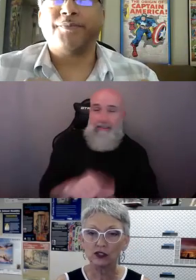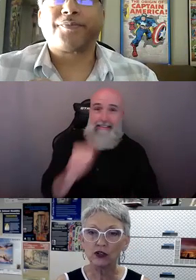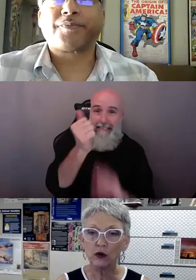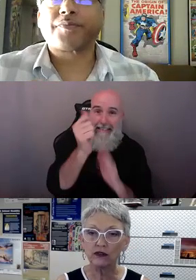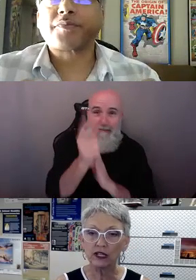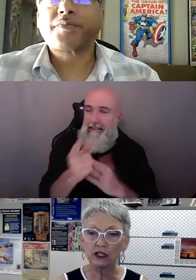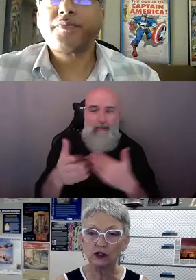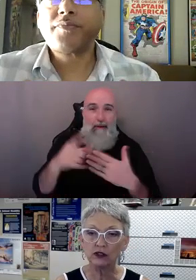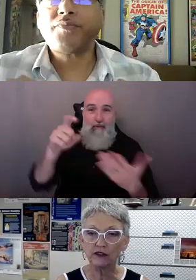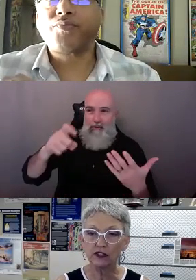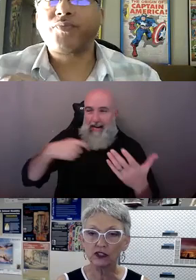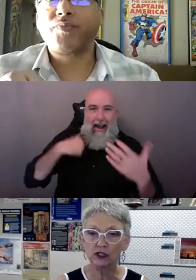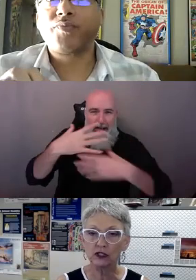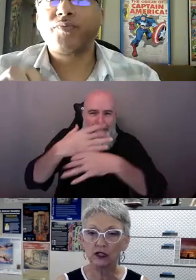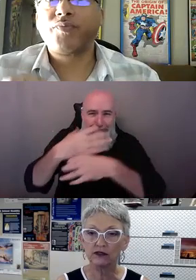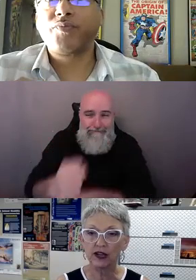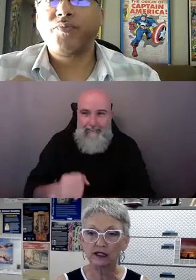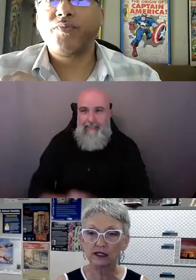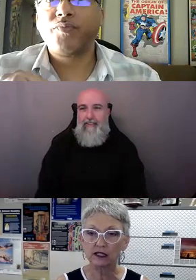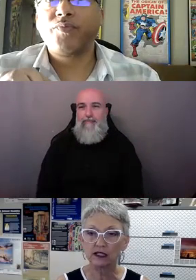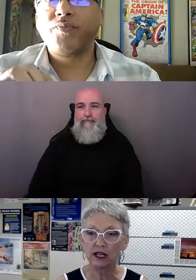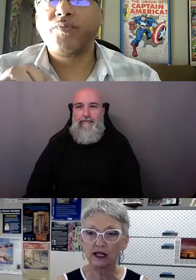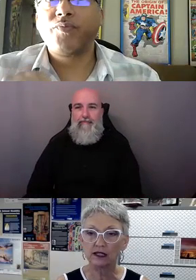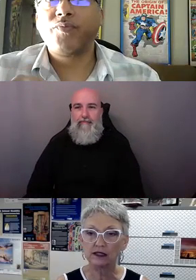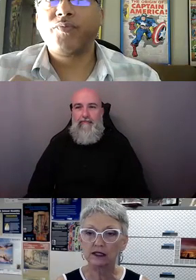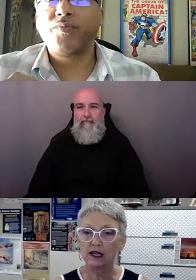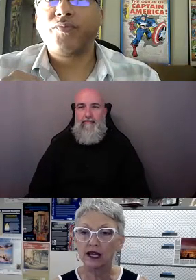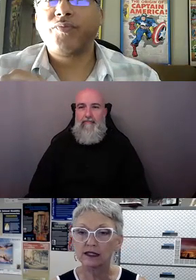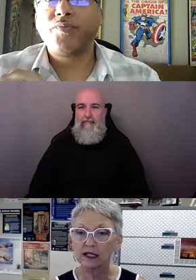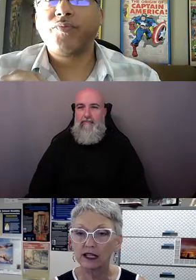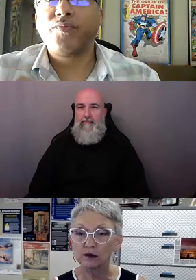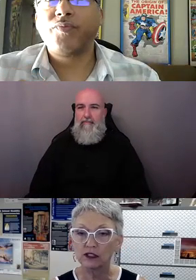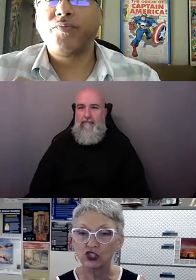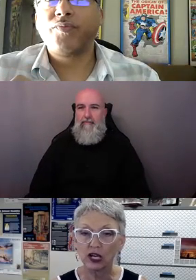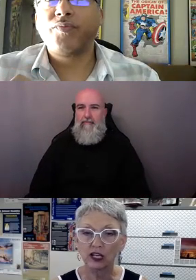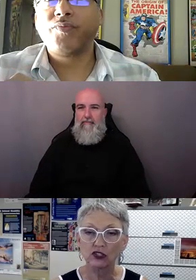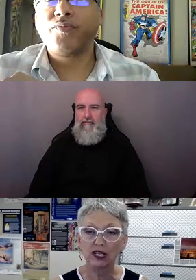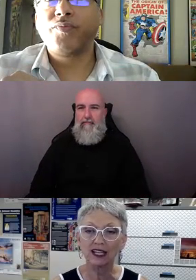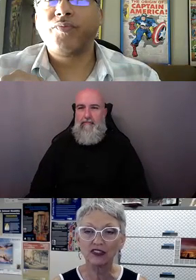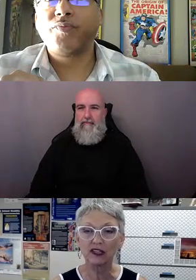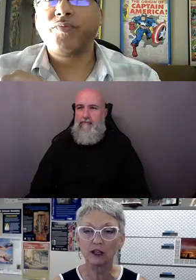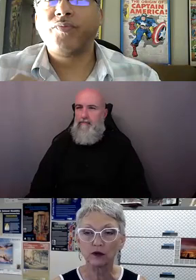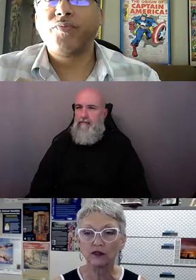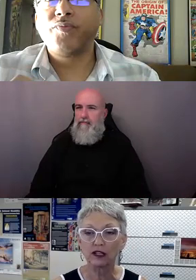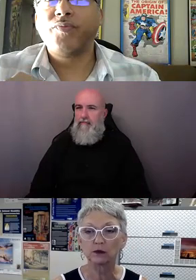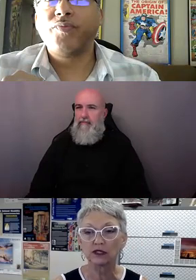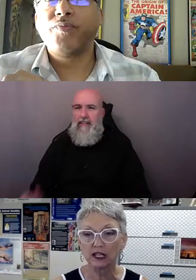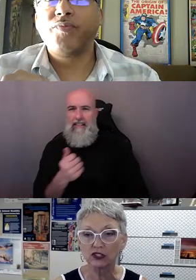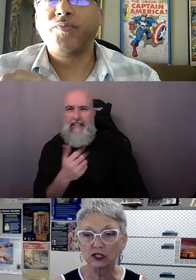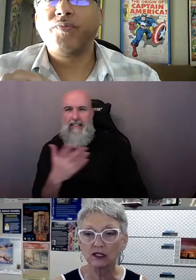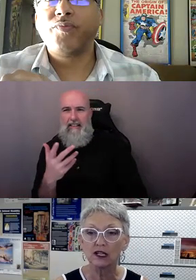Do you know of any new definition of vaccine as it has been changed? Anything that